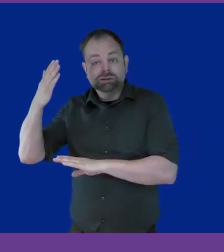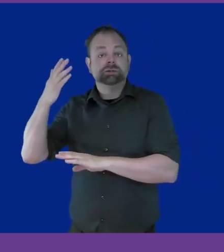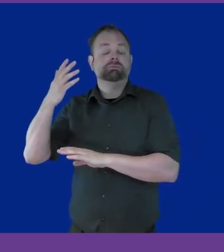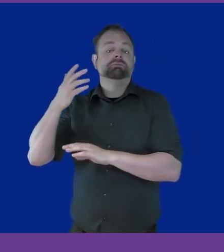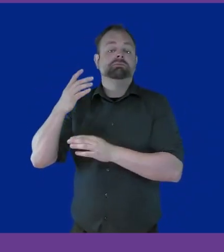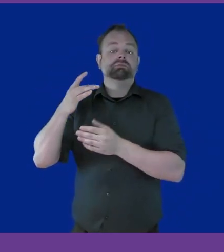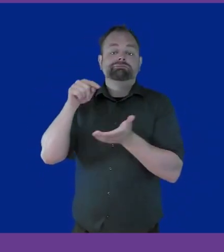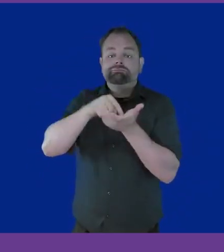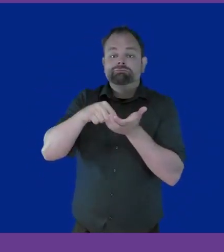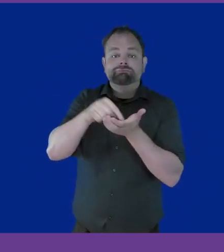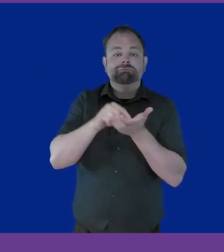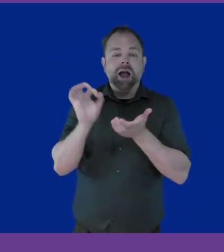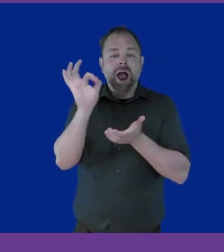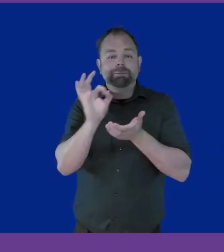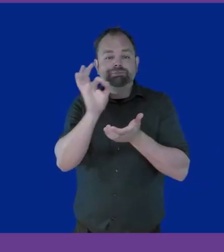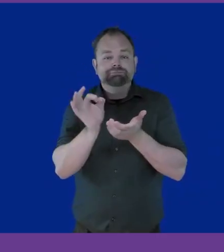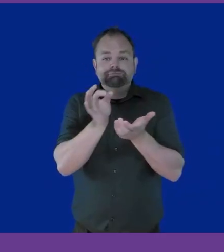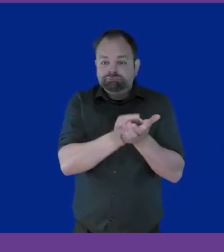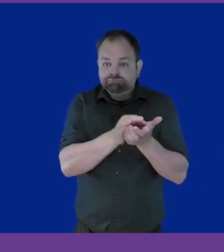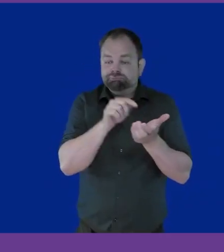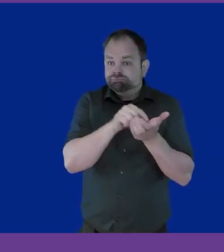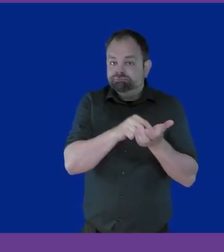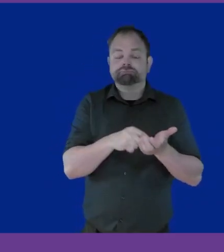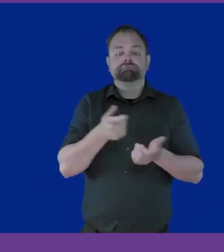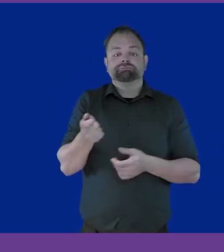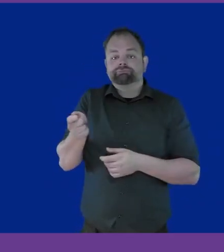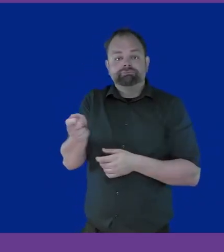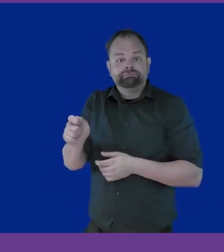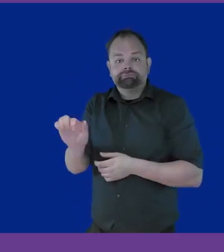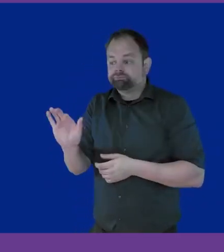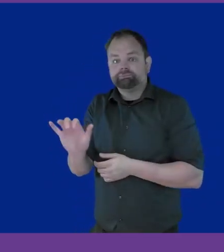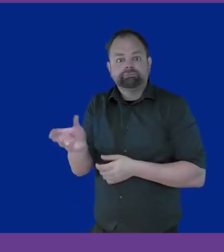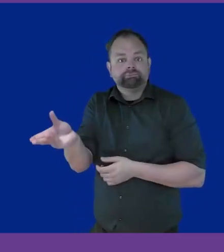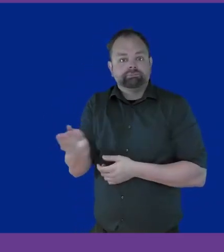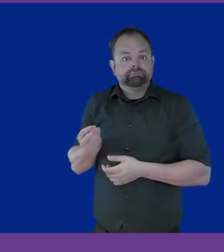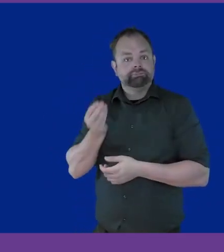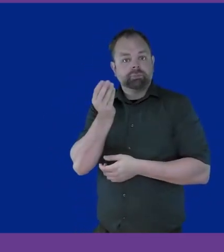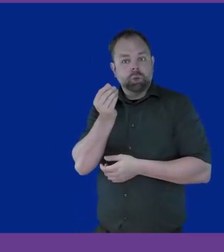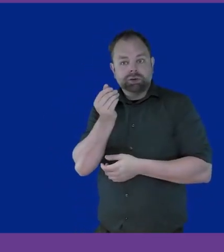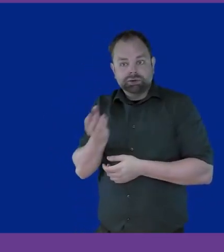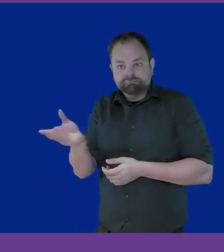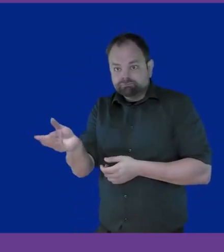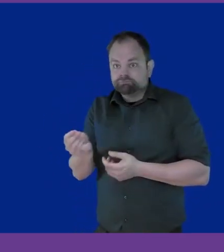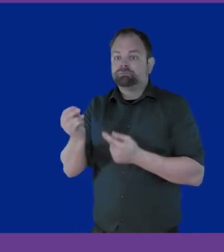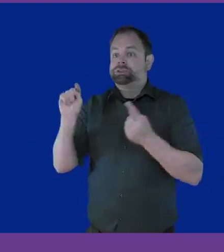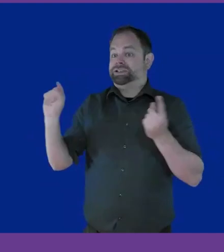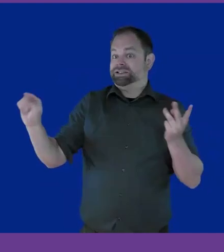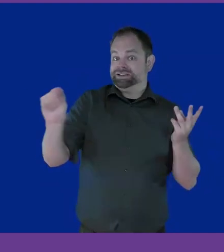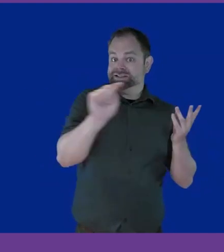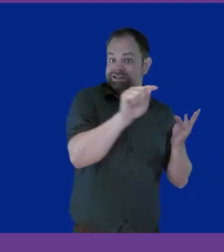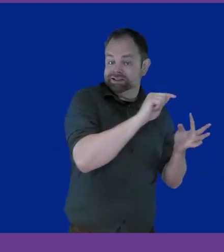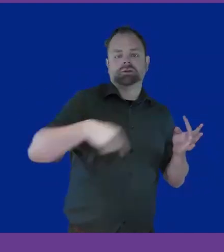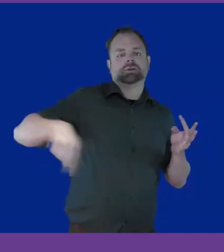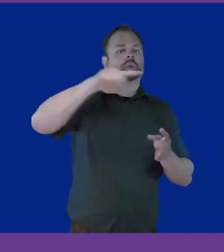about what is AccessibleEU. AccessibleEU is an initiative of the European Commission. We started